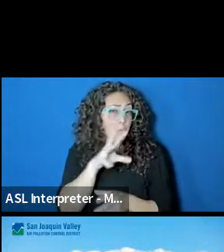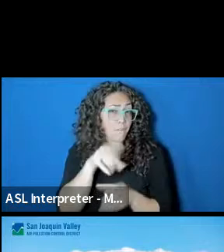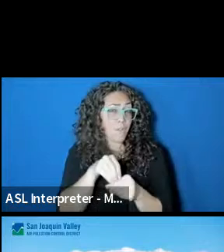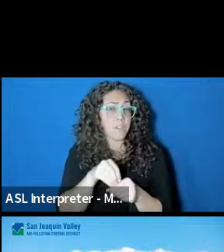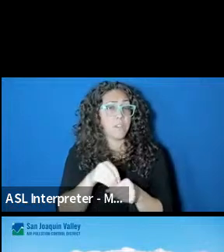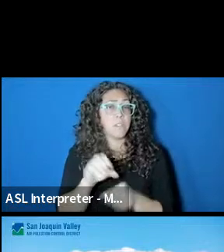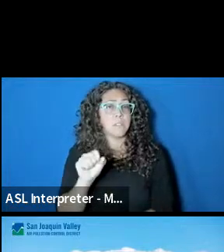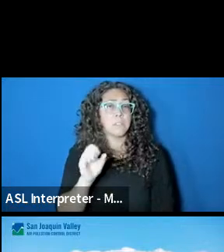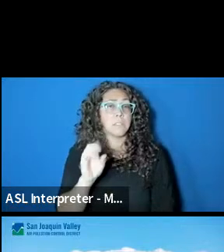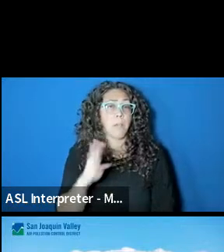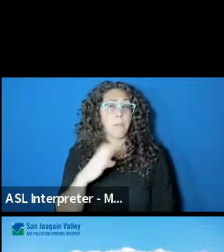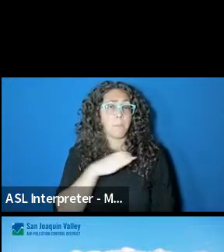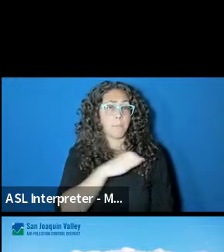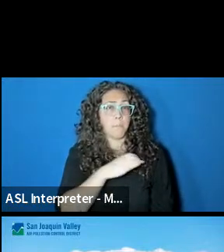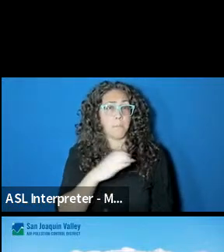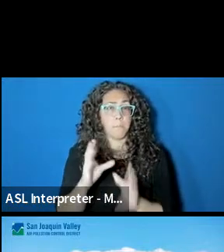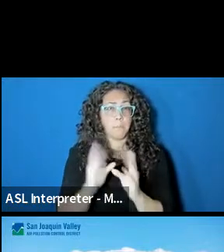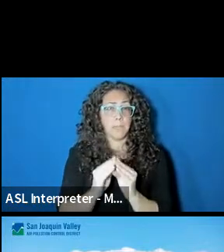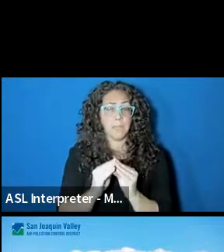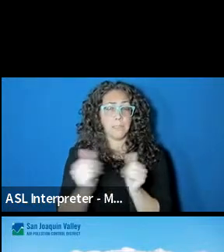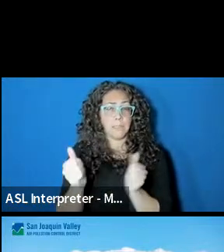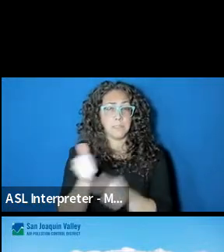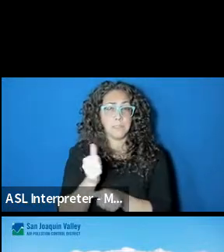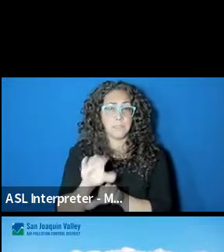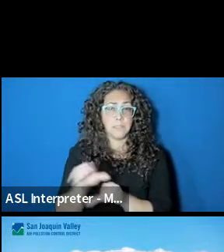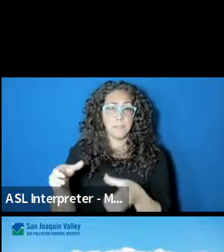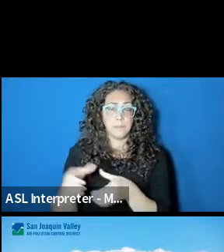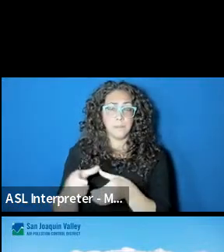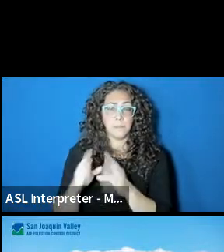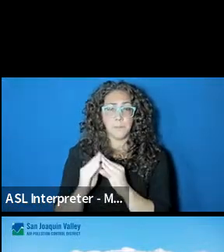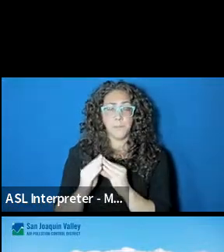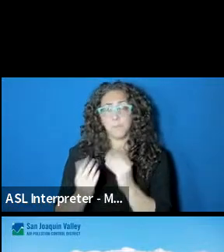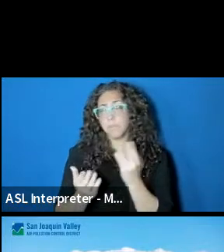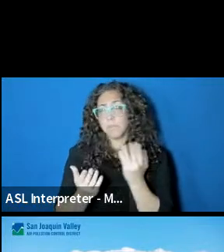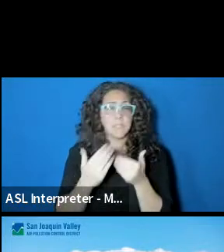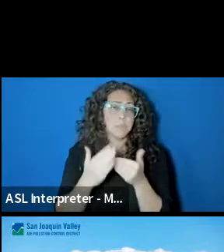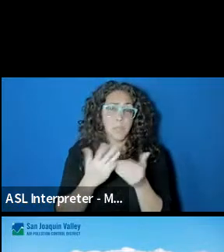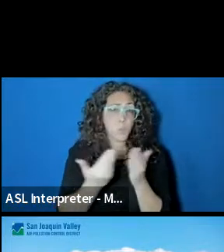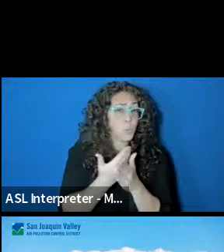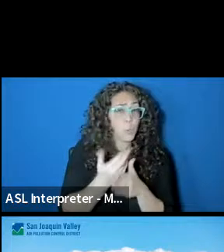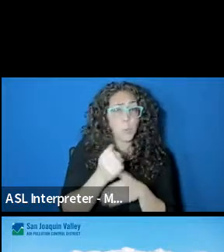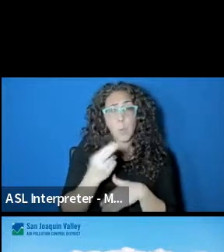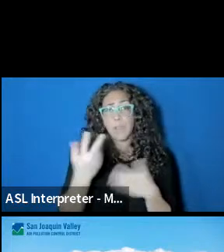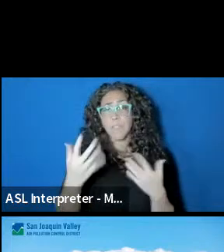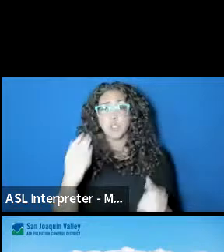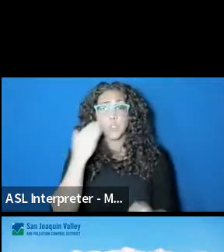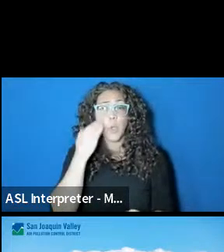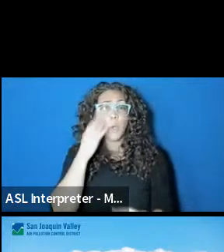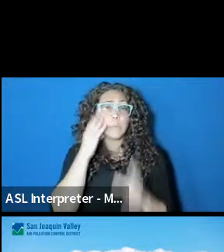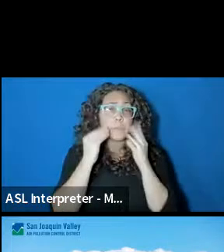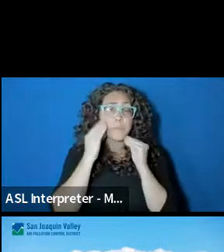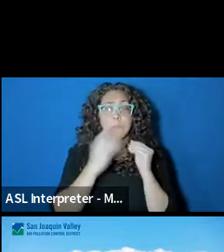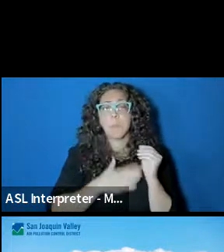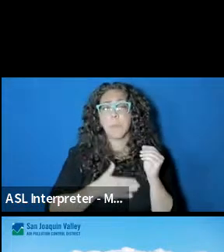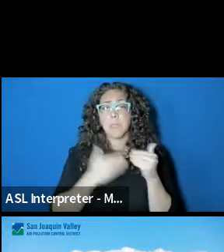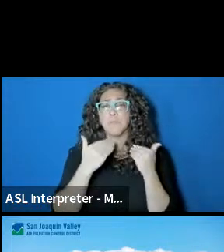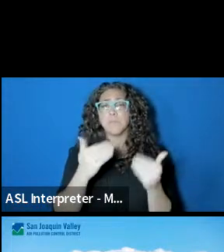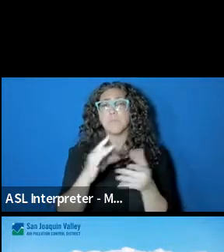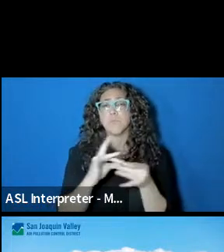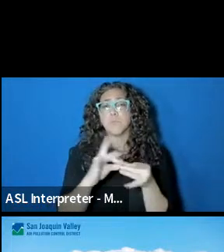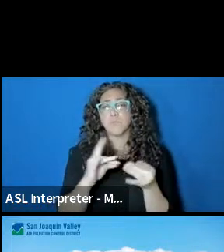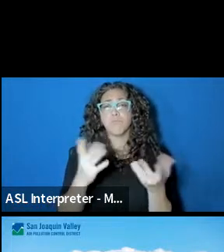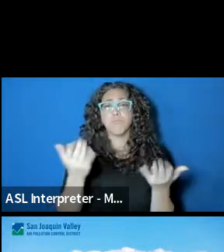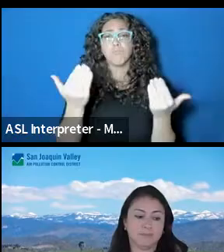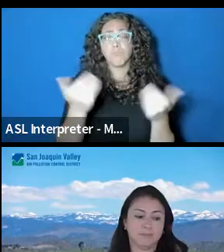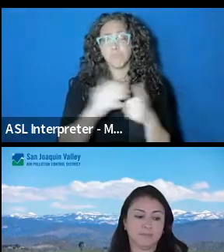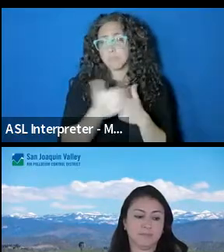but regardless of where you are in your understanding, we welcome you to share your questions, comments, concerns, and feedback for the